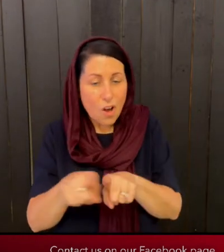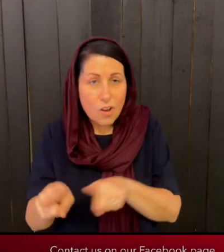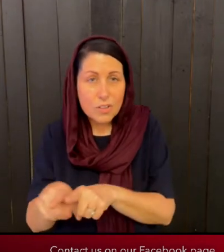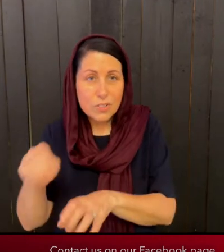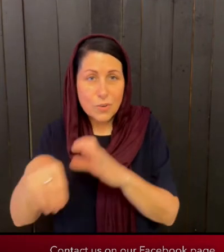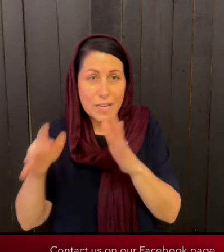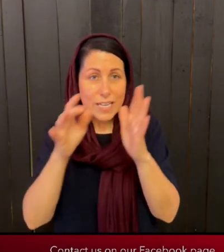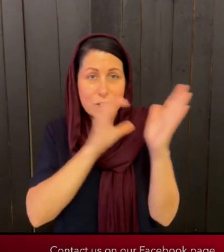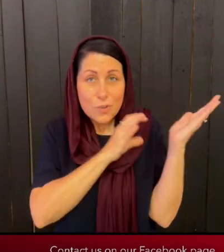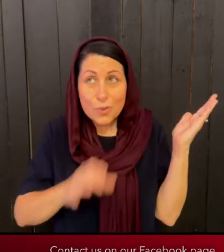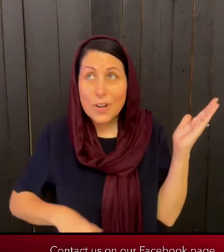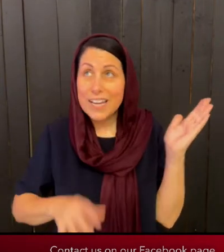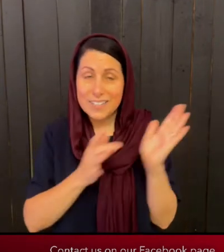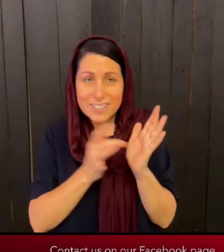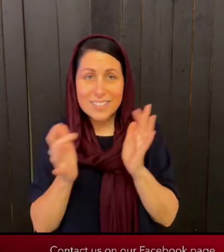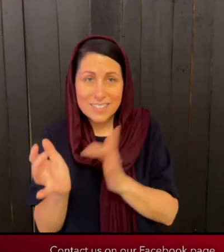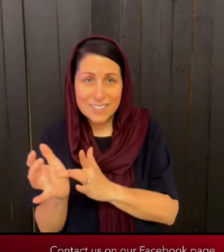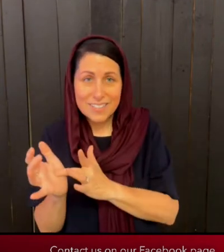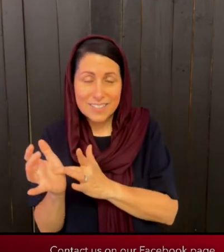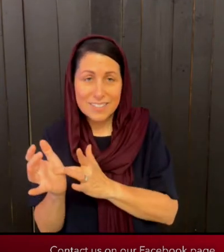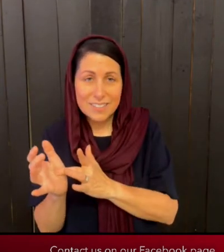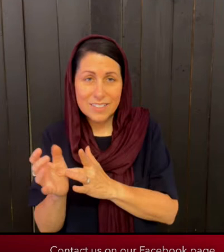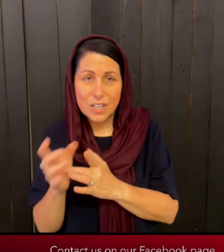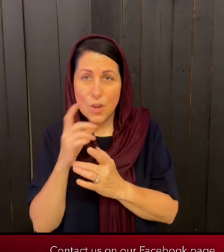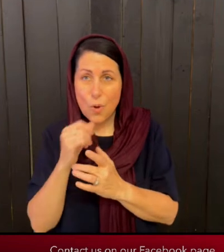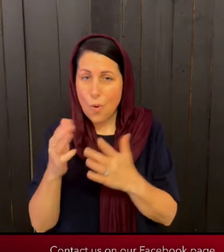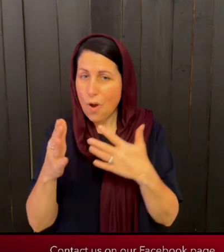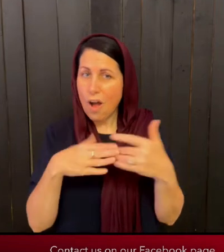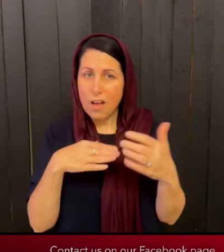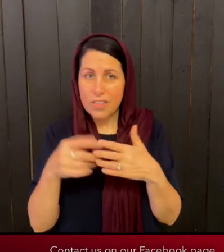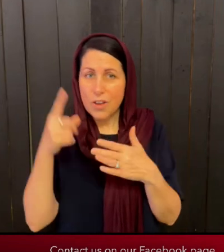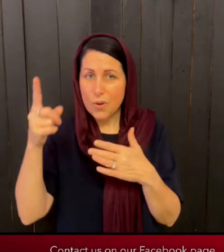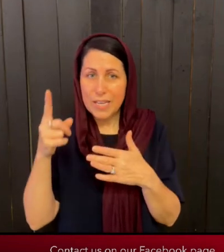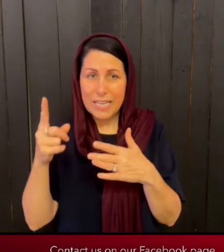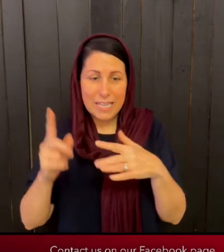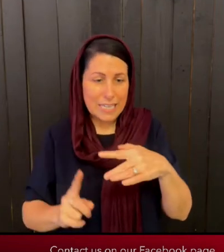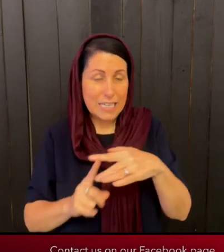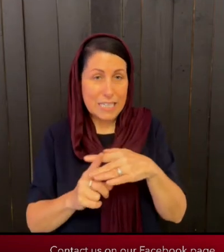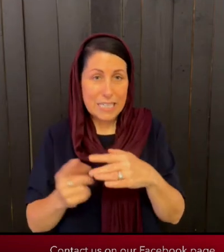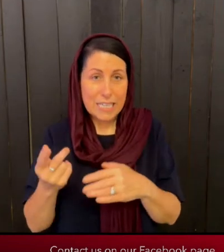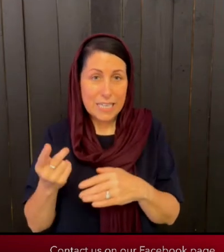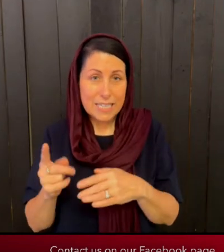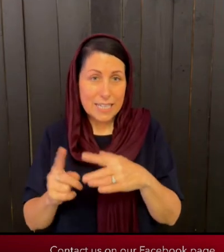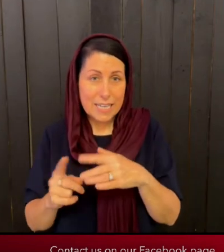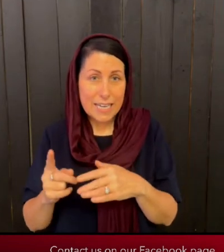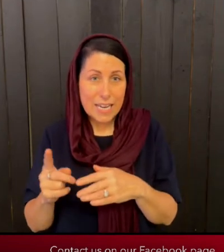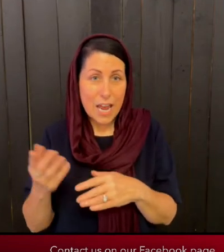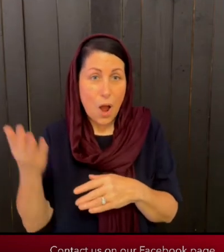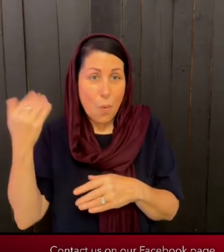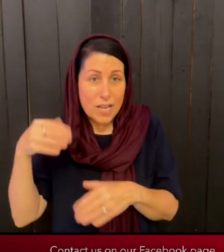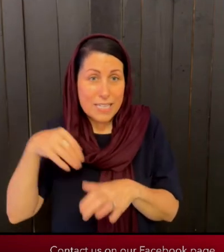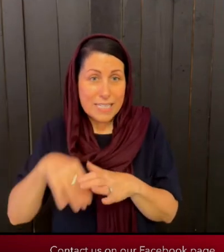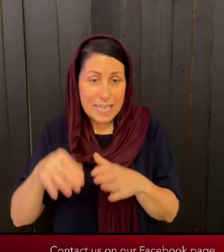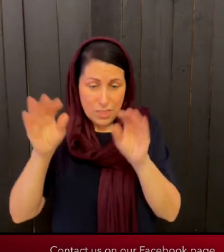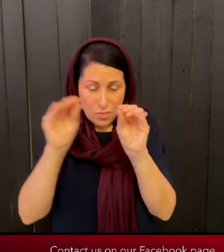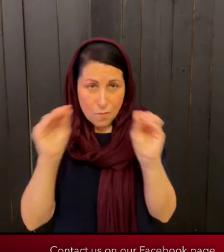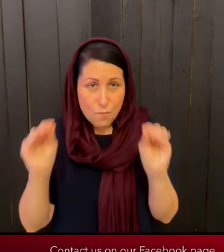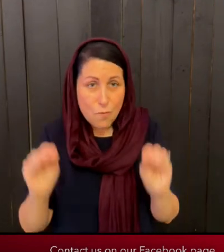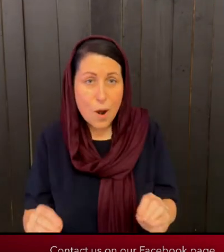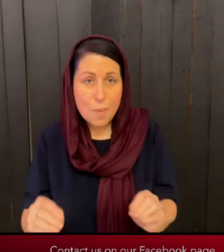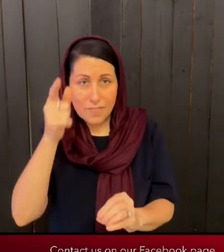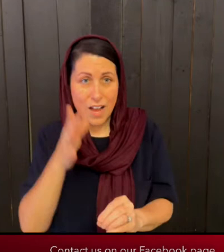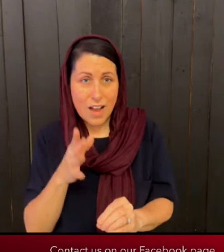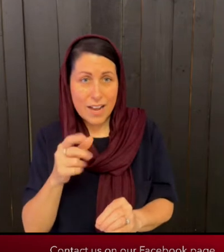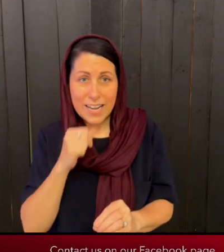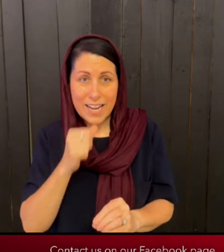Jesus, who, although he existed in the form of God, did not regard equality with God a thing to